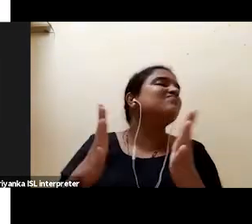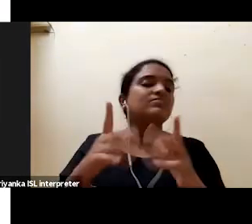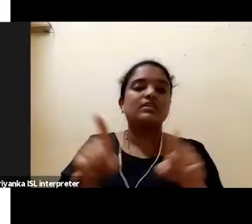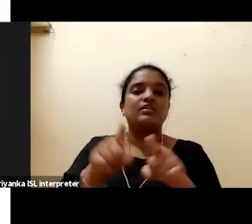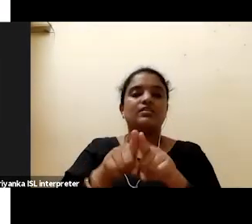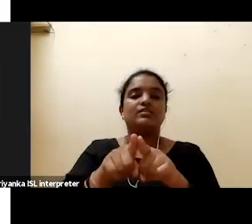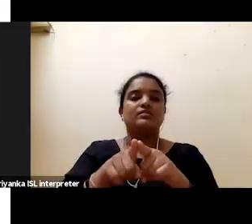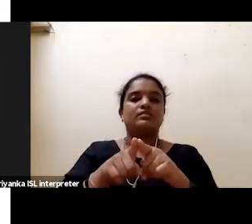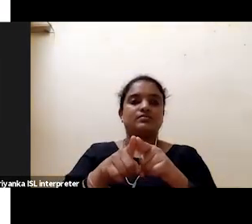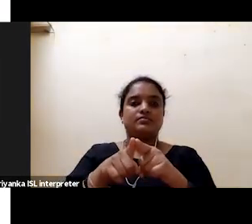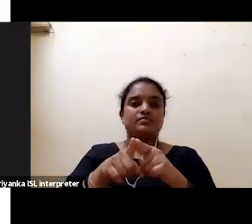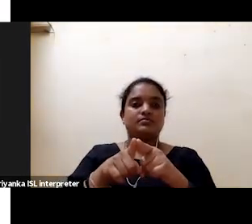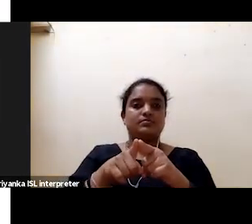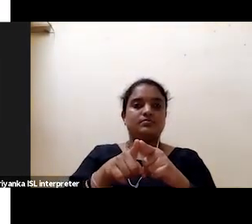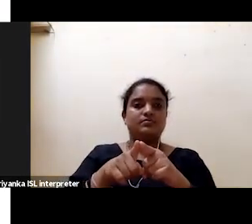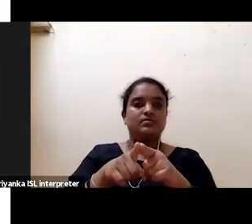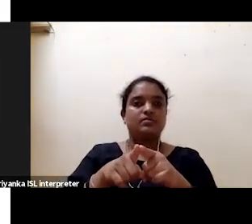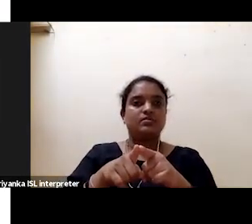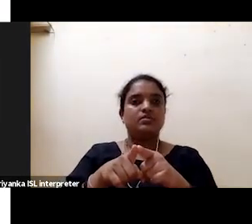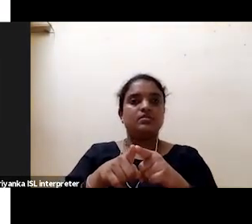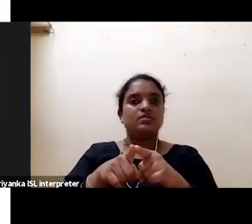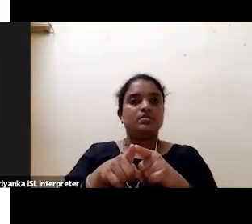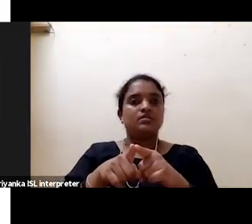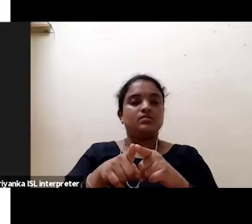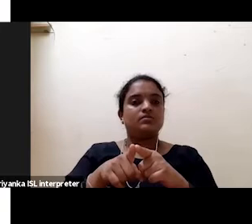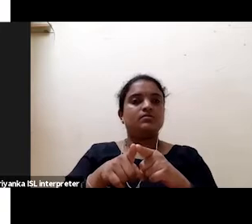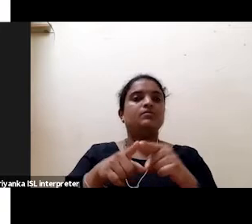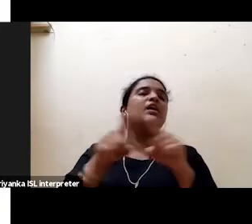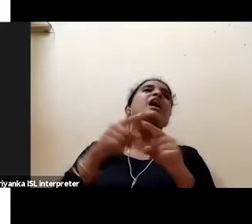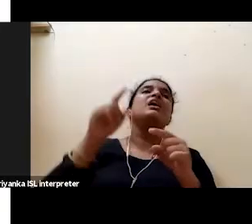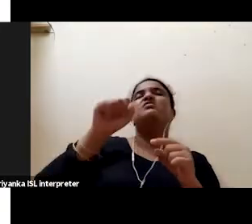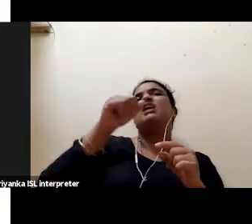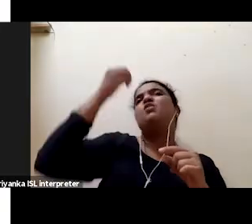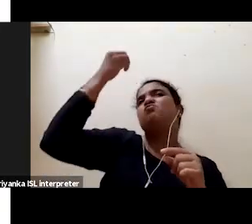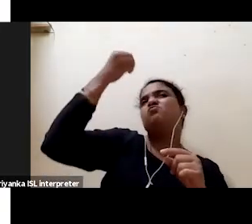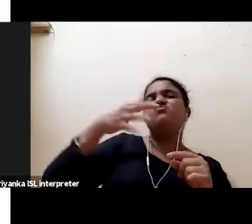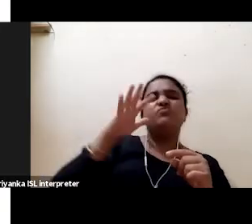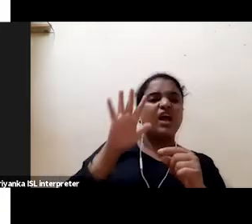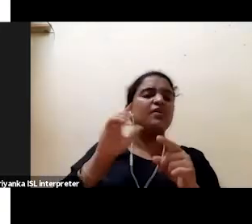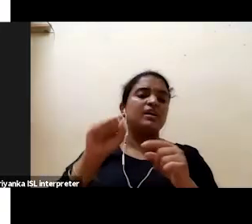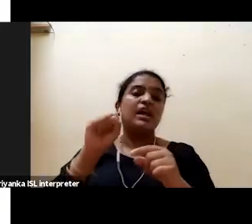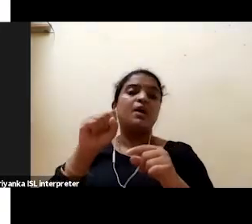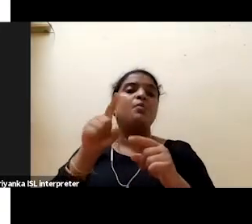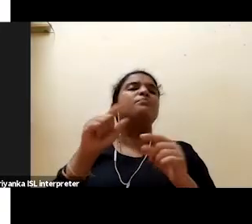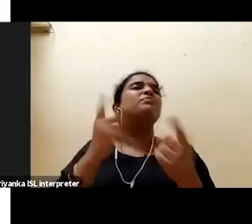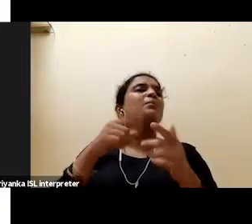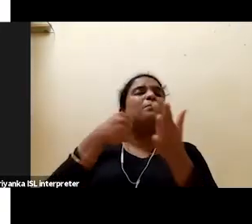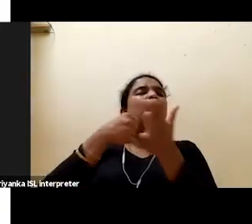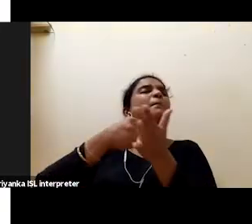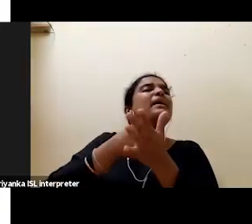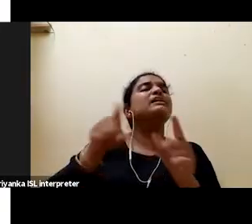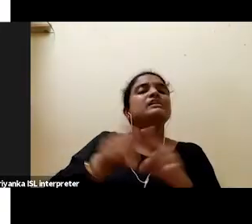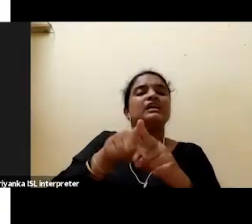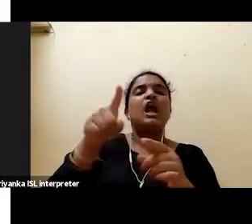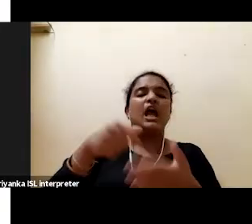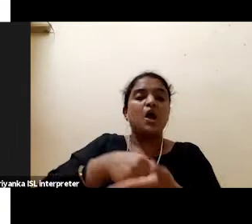some of the don'ts, and it's good to remember this. Sorry, this is a longish list, but I think this is fairly basic to remember when you start